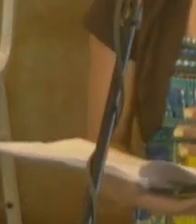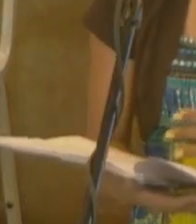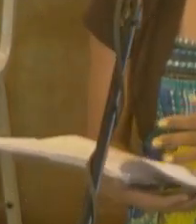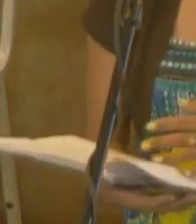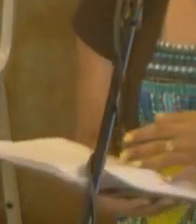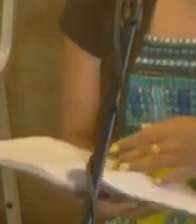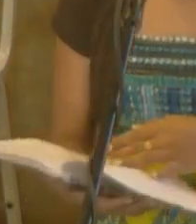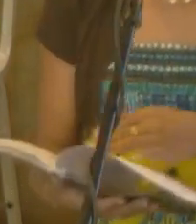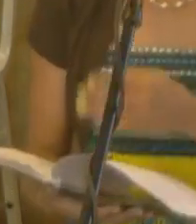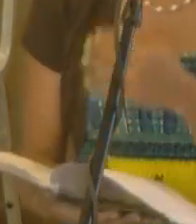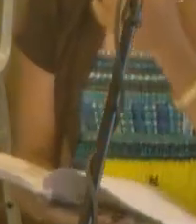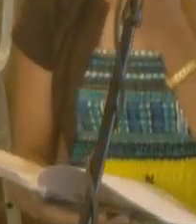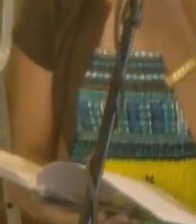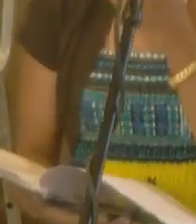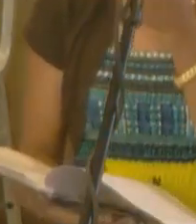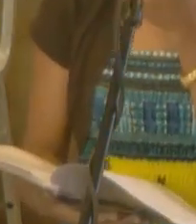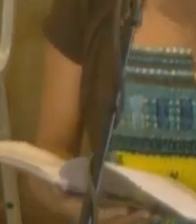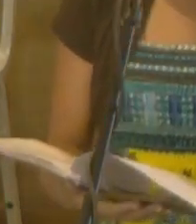thank